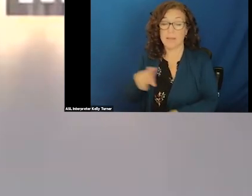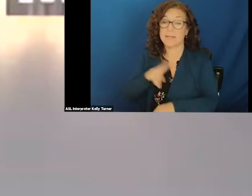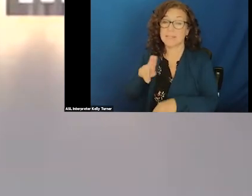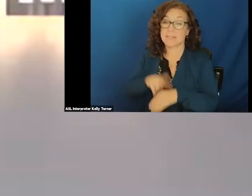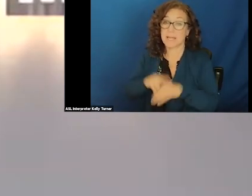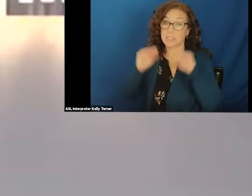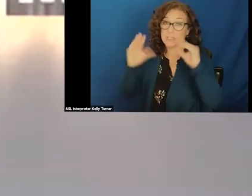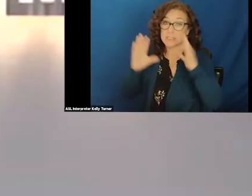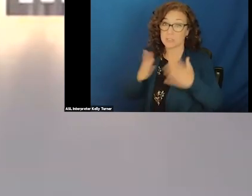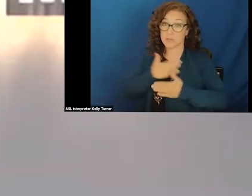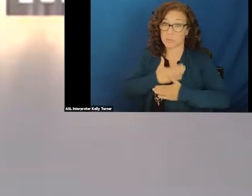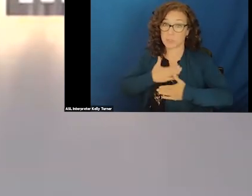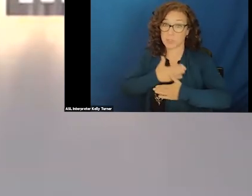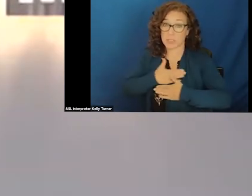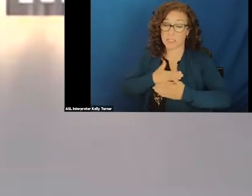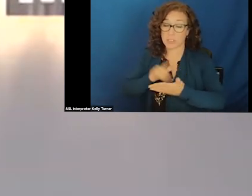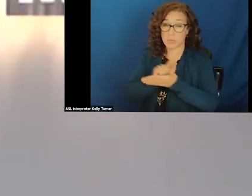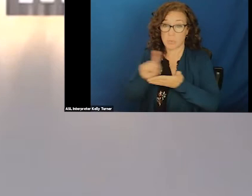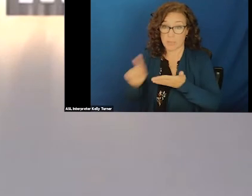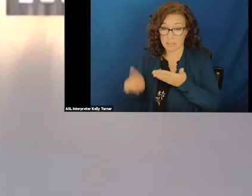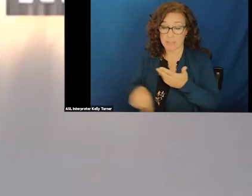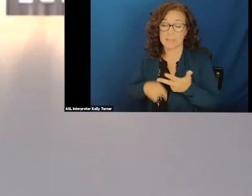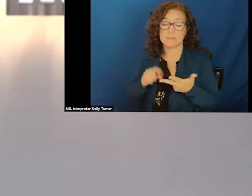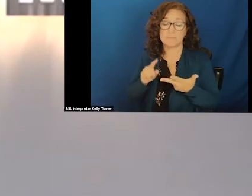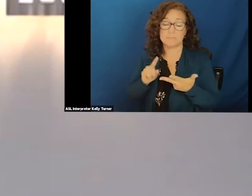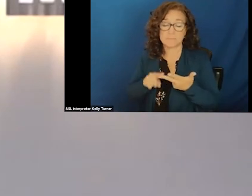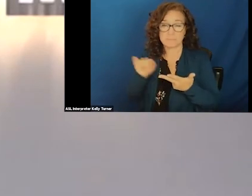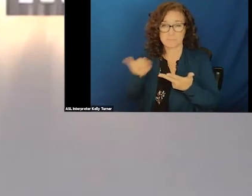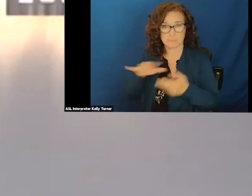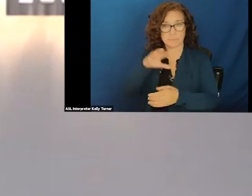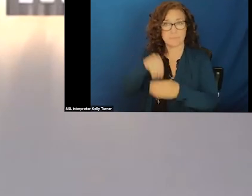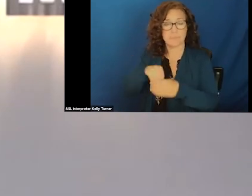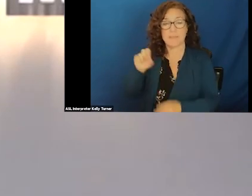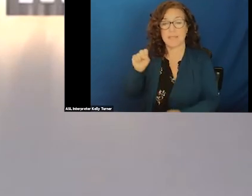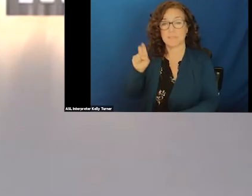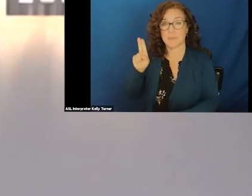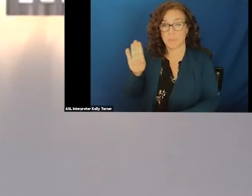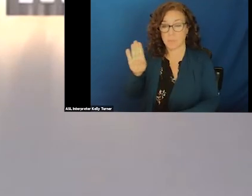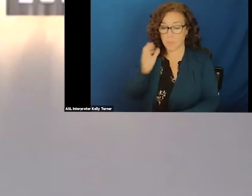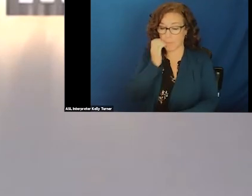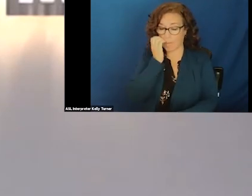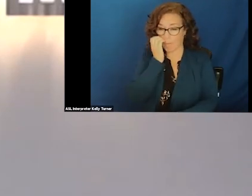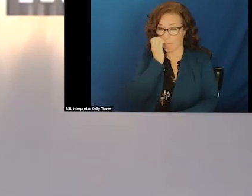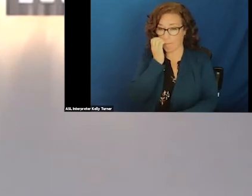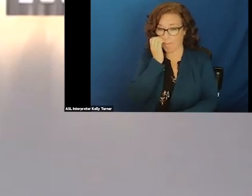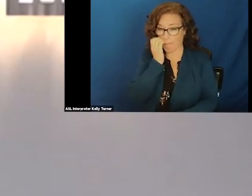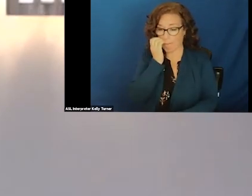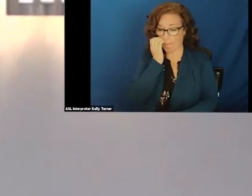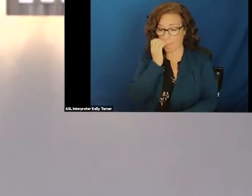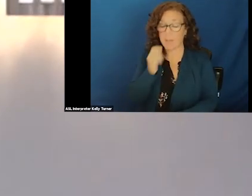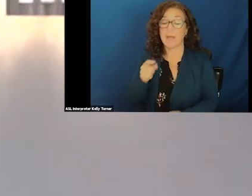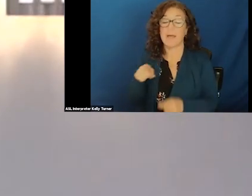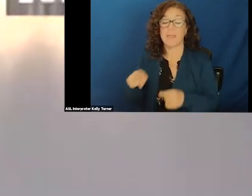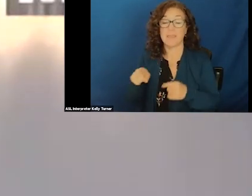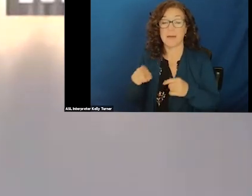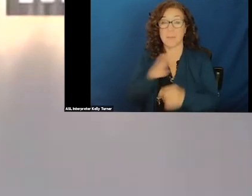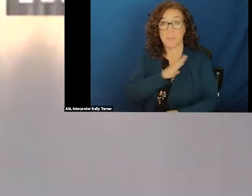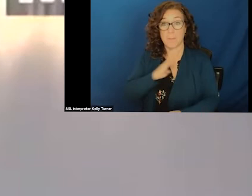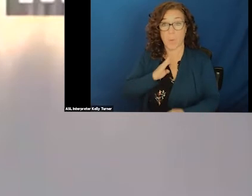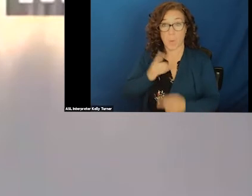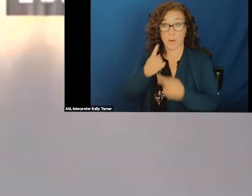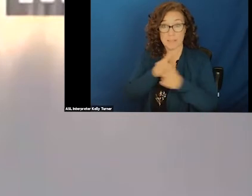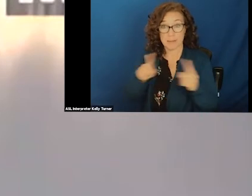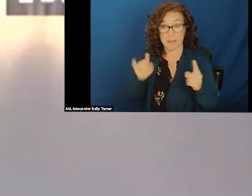District. Whereas the Board of Education declares the week of May 3rd to 7th,